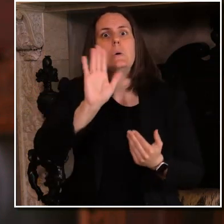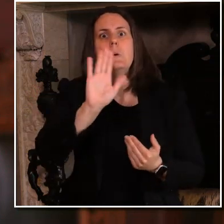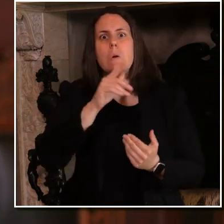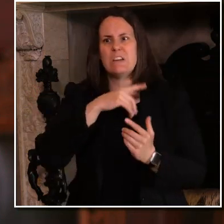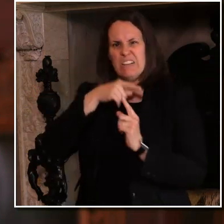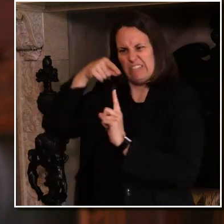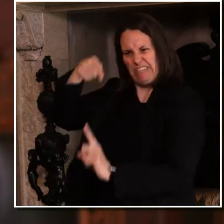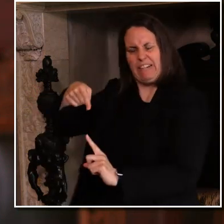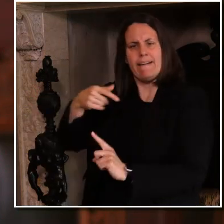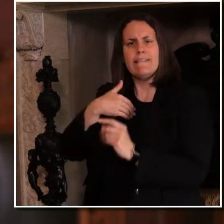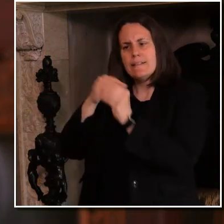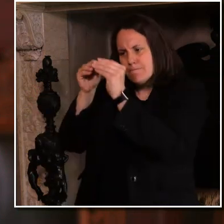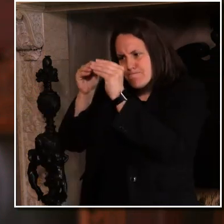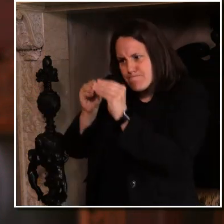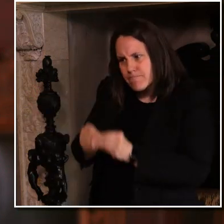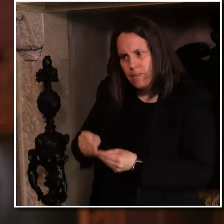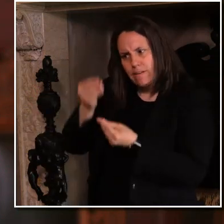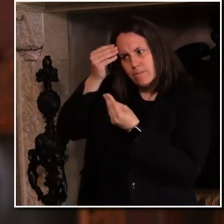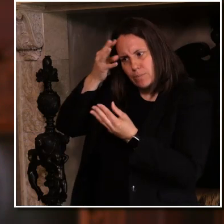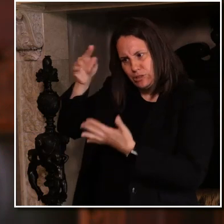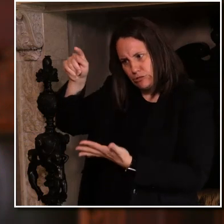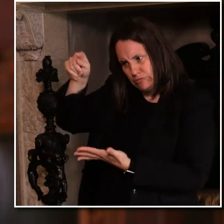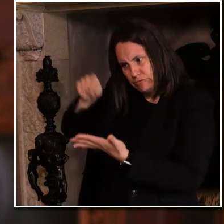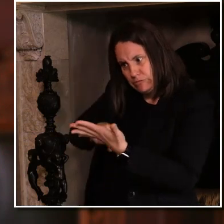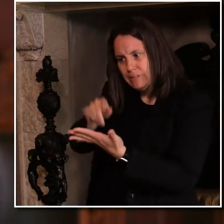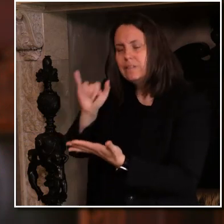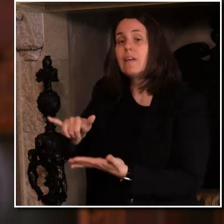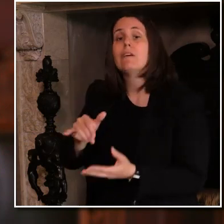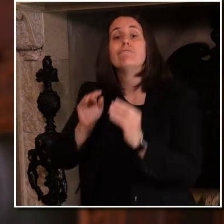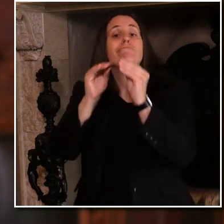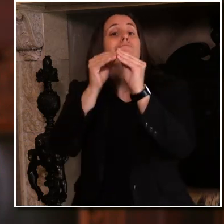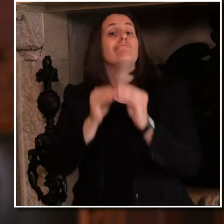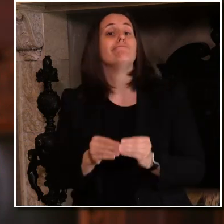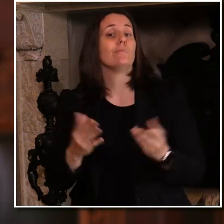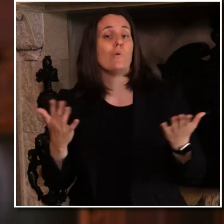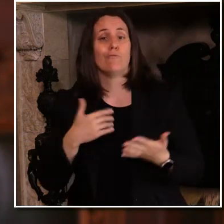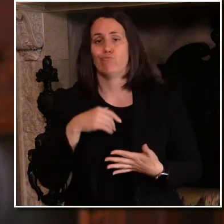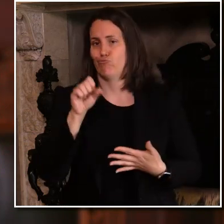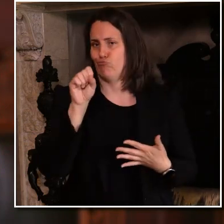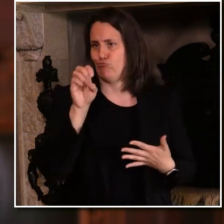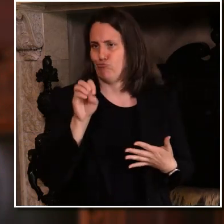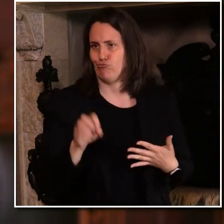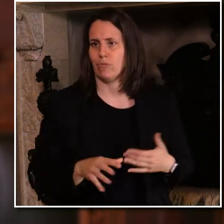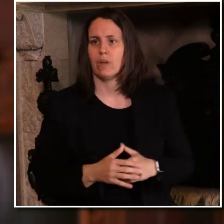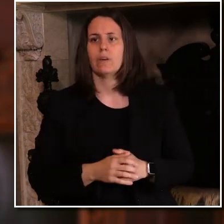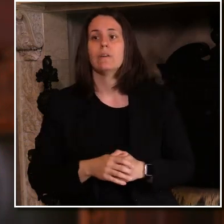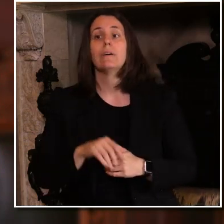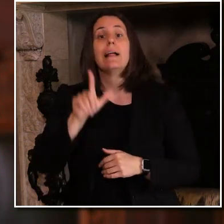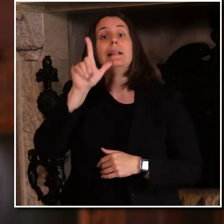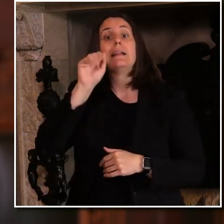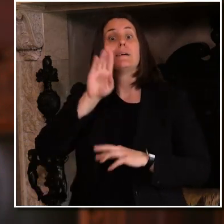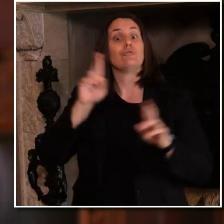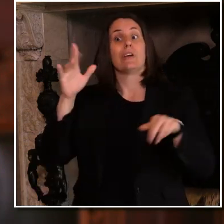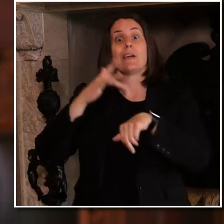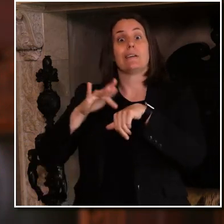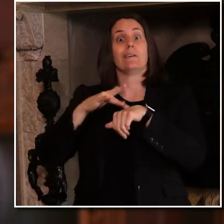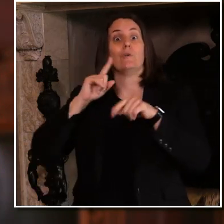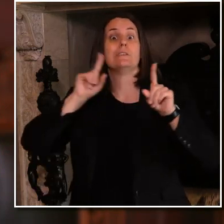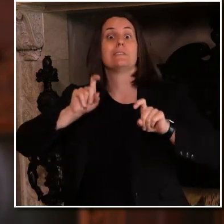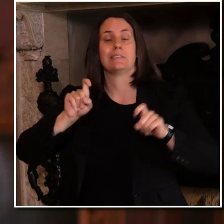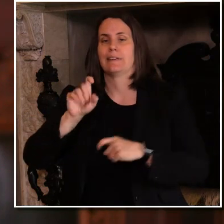today. We have 50 active labs running COVID-19 tests in Wisconsin with a daily lab capacity